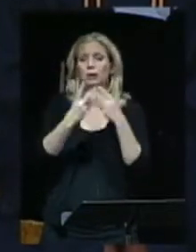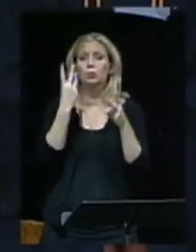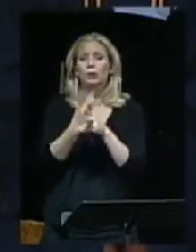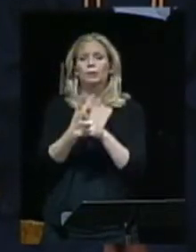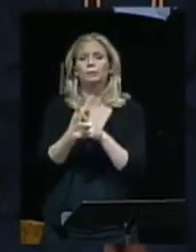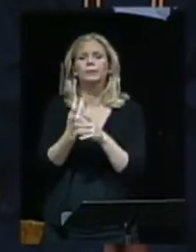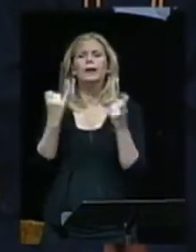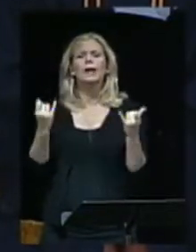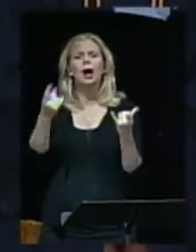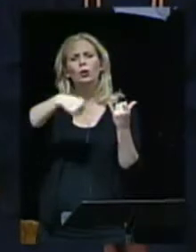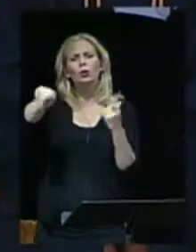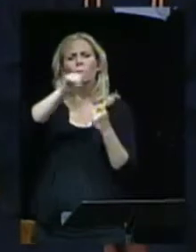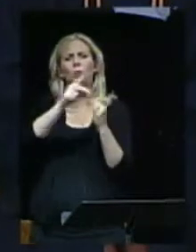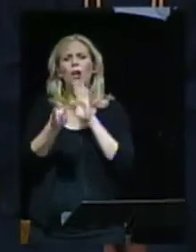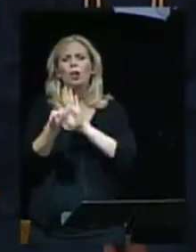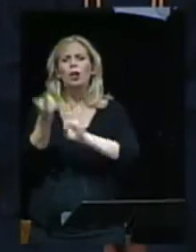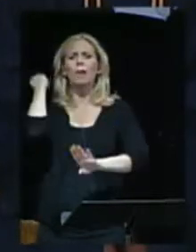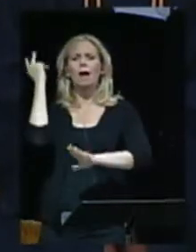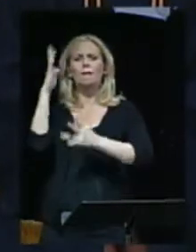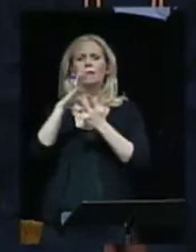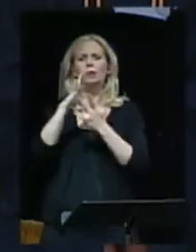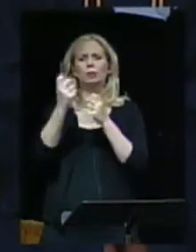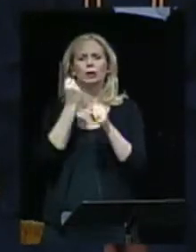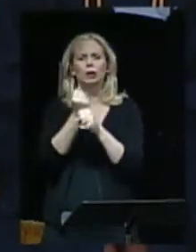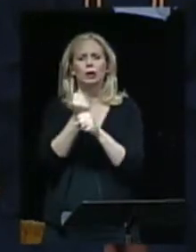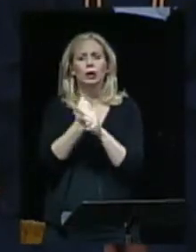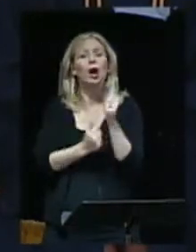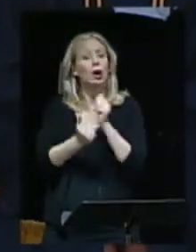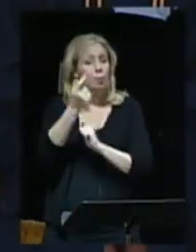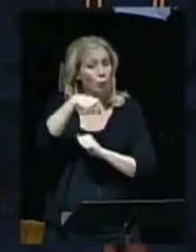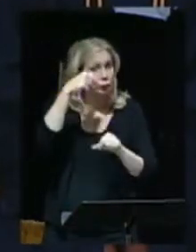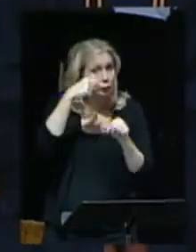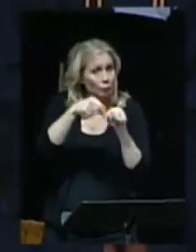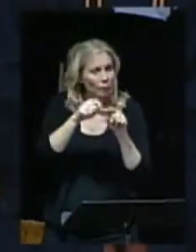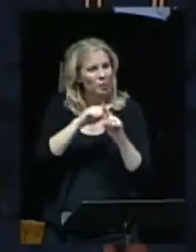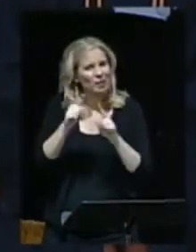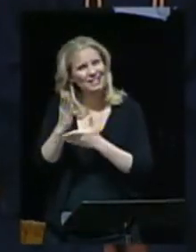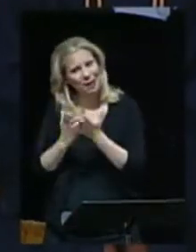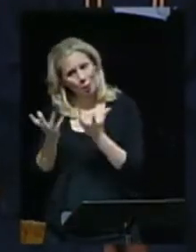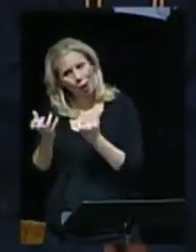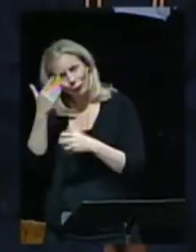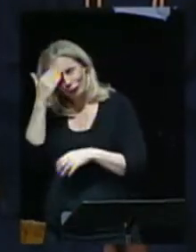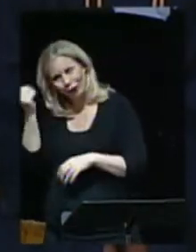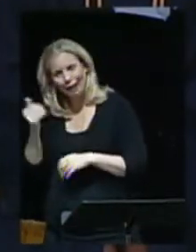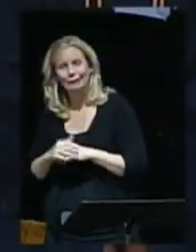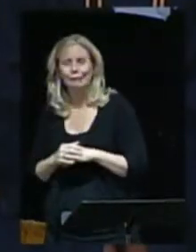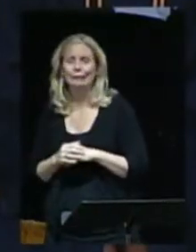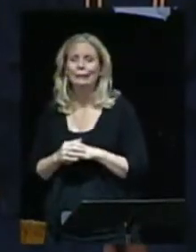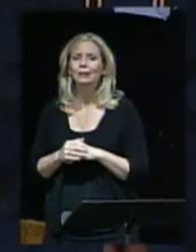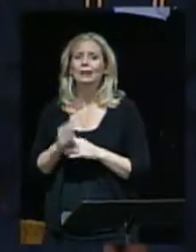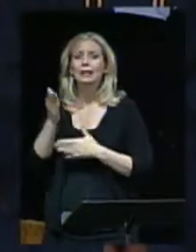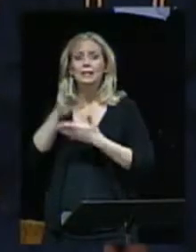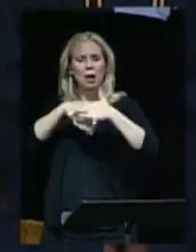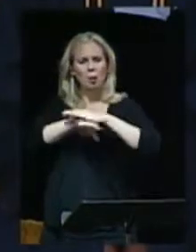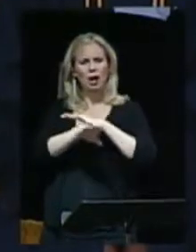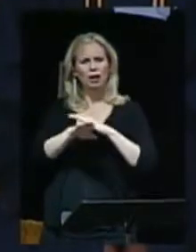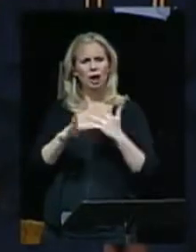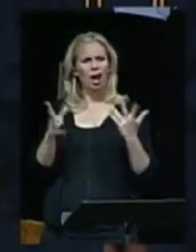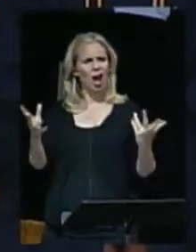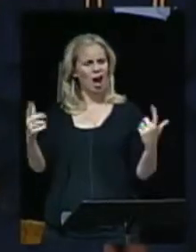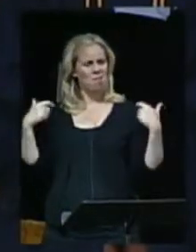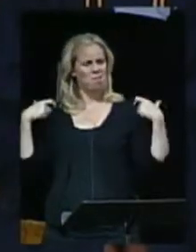year. I'm sure most of you remember it, although some of us have chosen to forget it. Some walked in, the coolest kids in